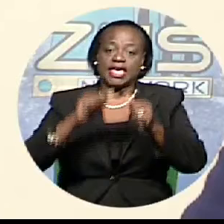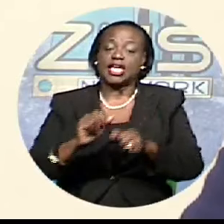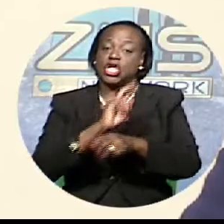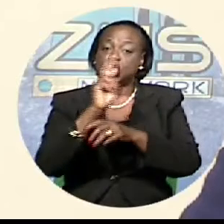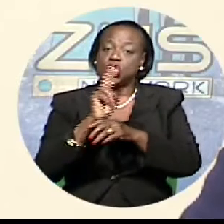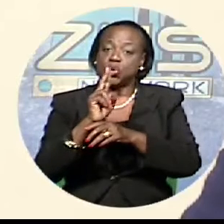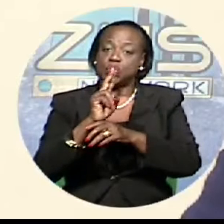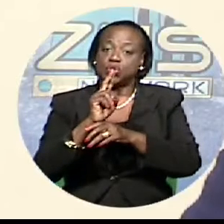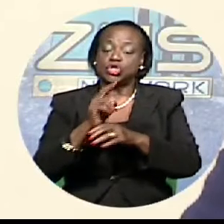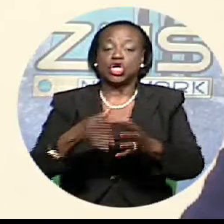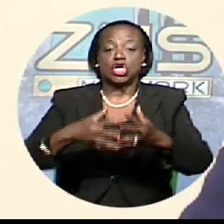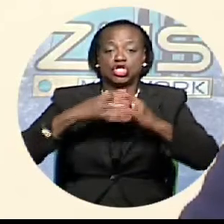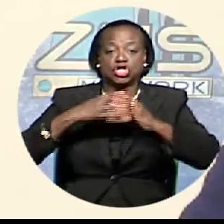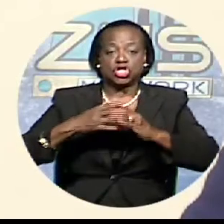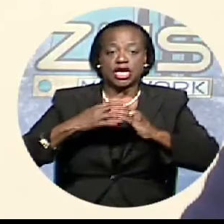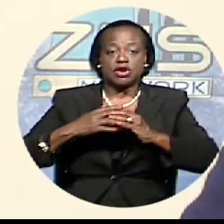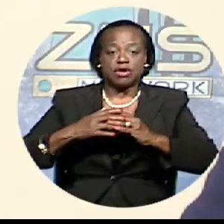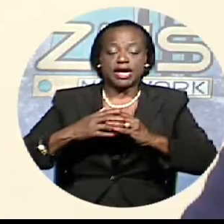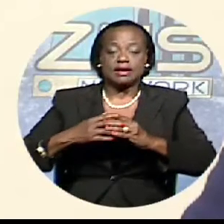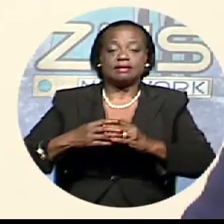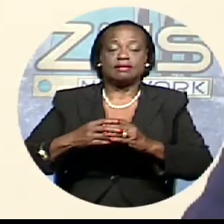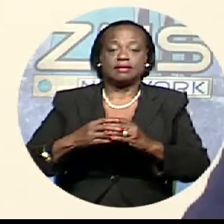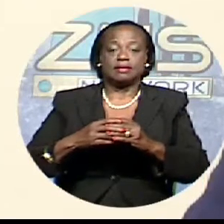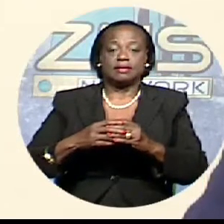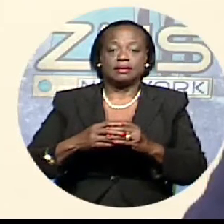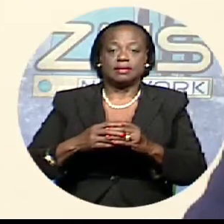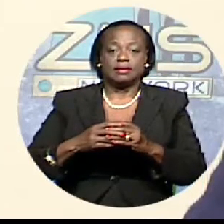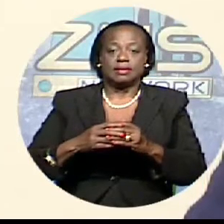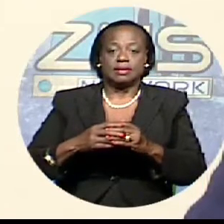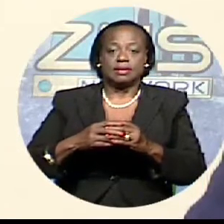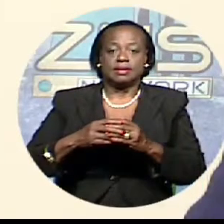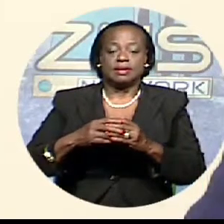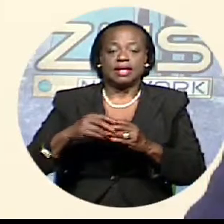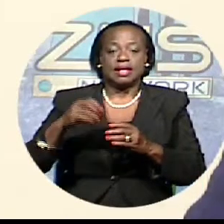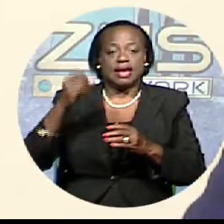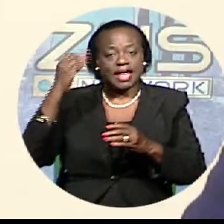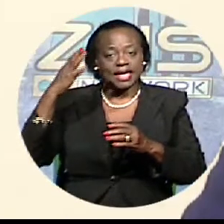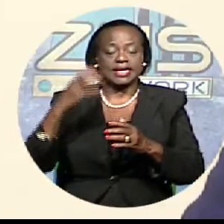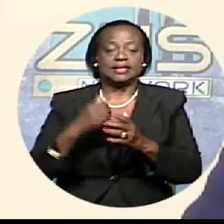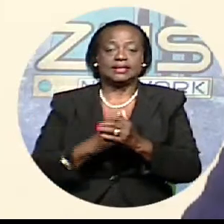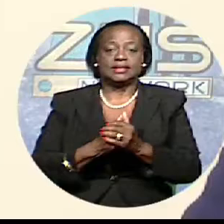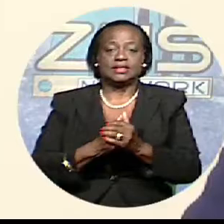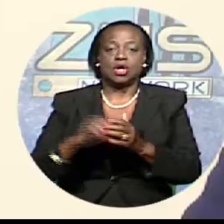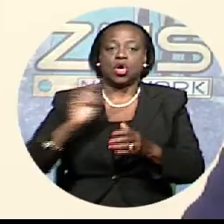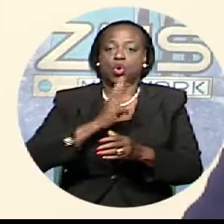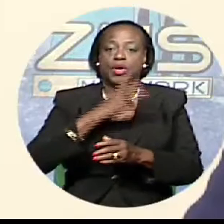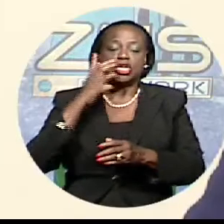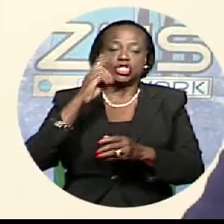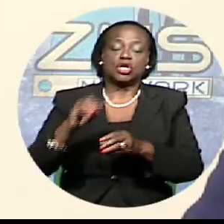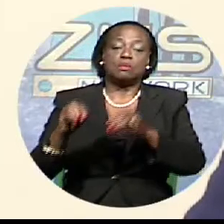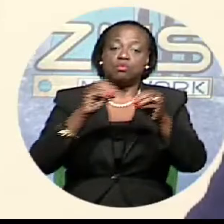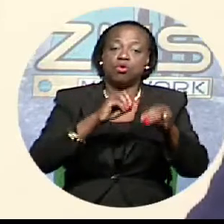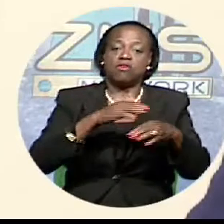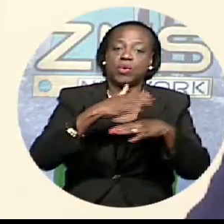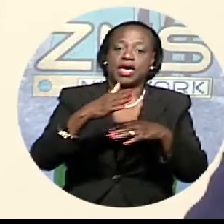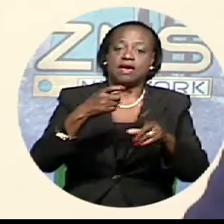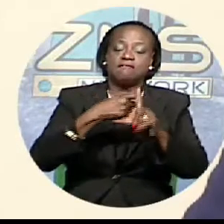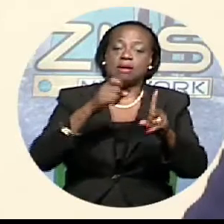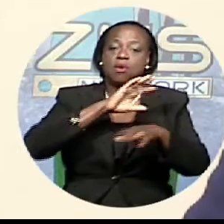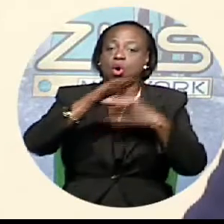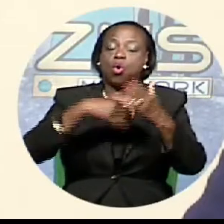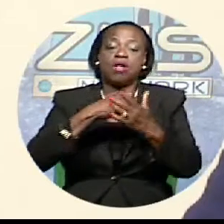think we should start exploring these. I think that we should move away from all the conventional